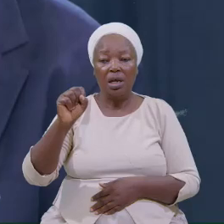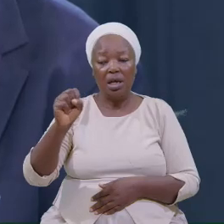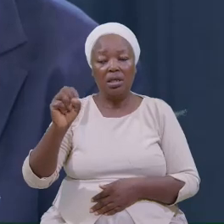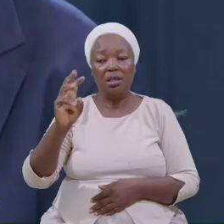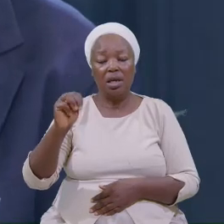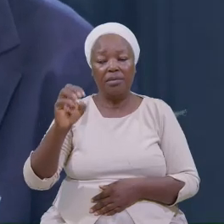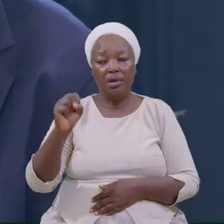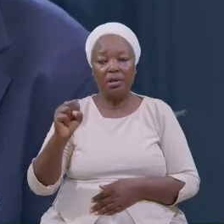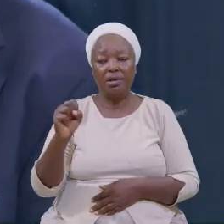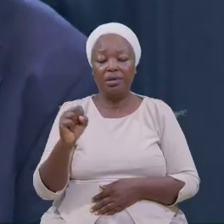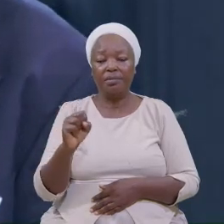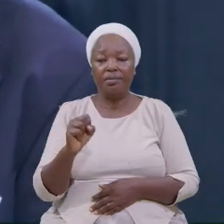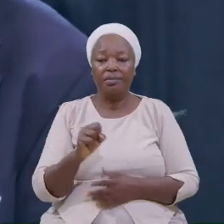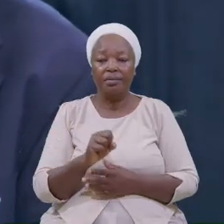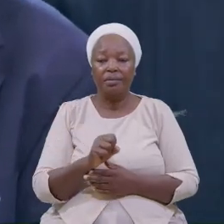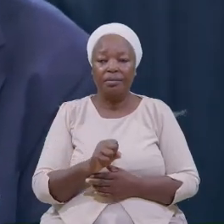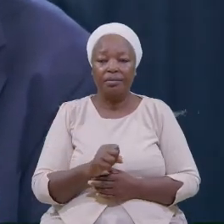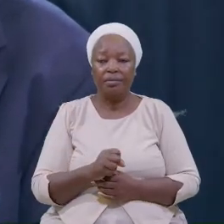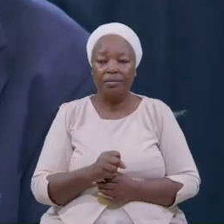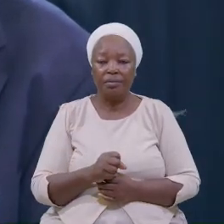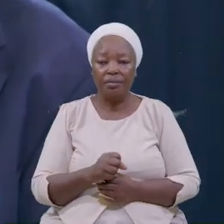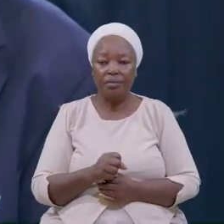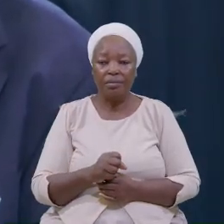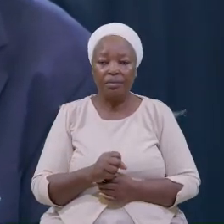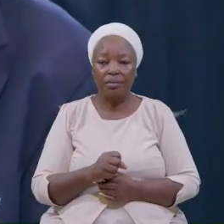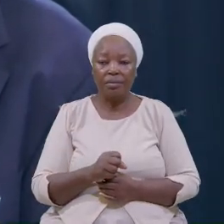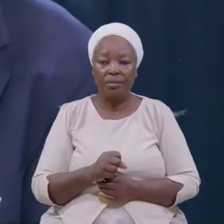My telephone number.